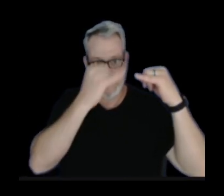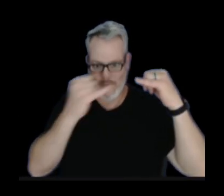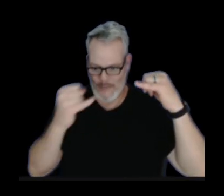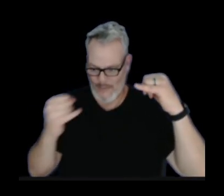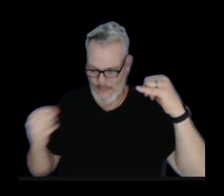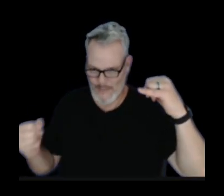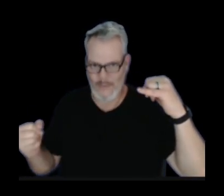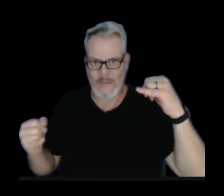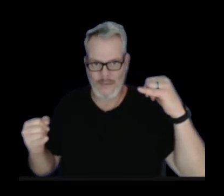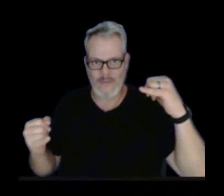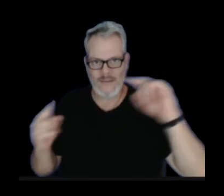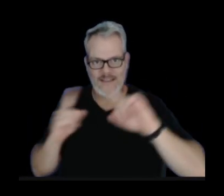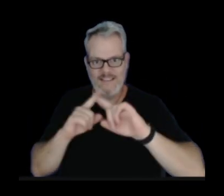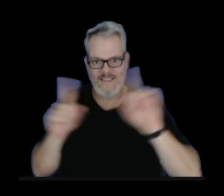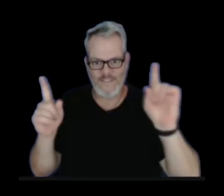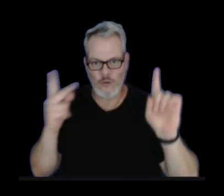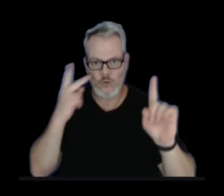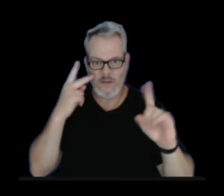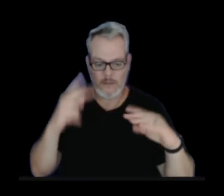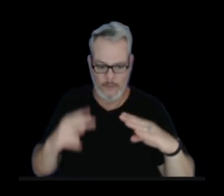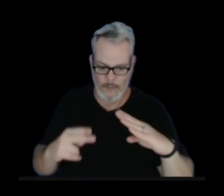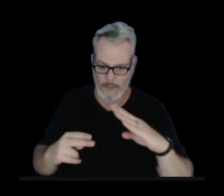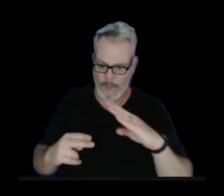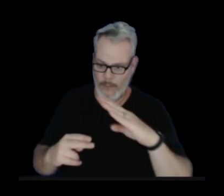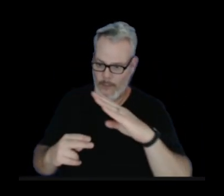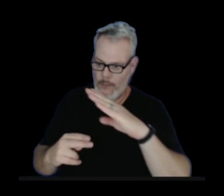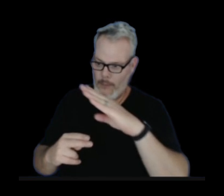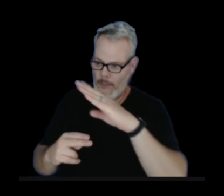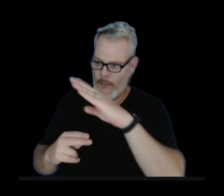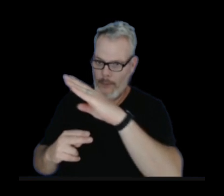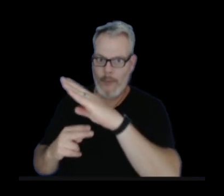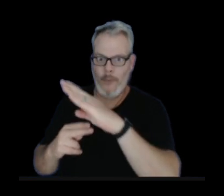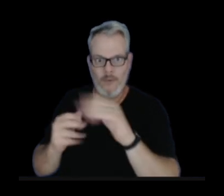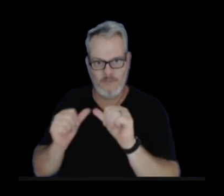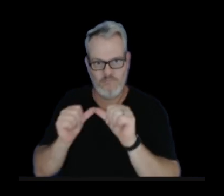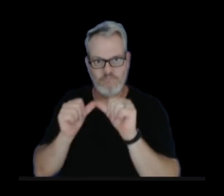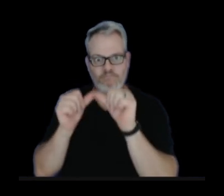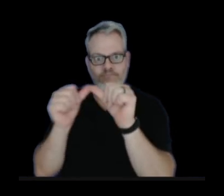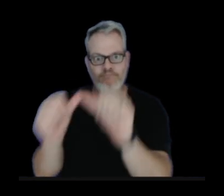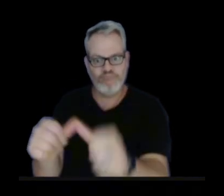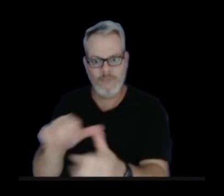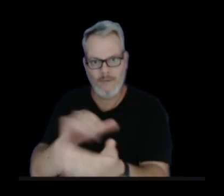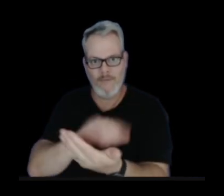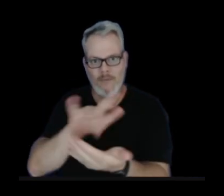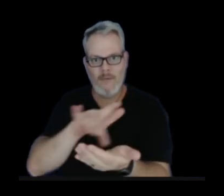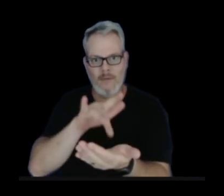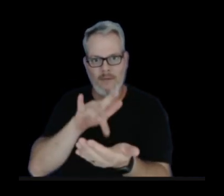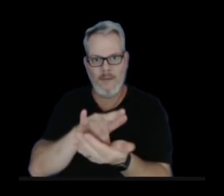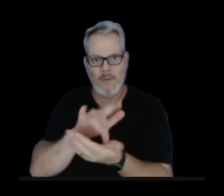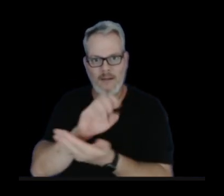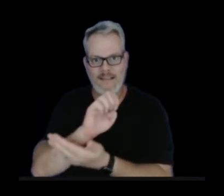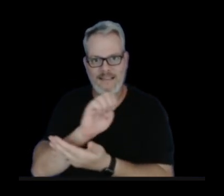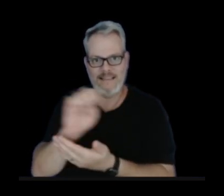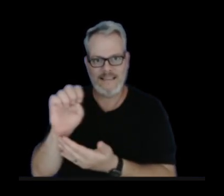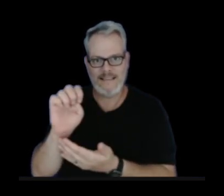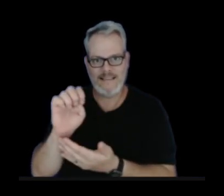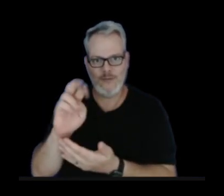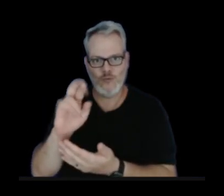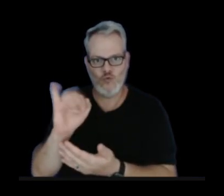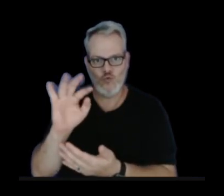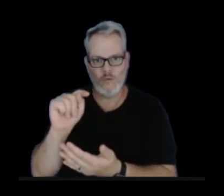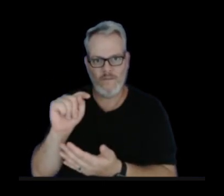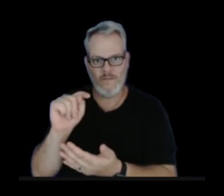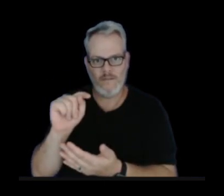saw that there was inflation that had resumed in that Middle East Rift area. A little more, a little less, with a pulse that came in about a week